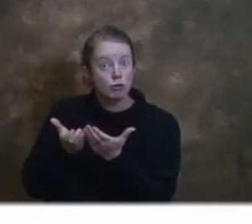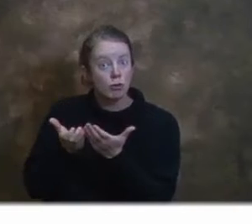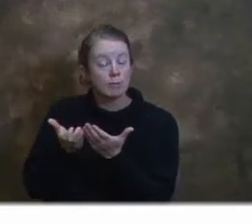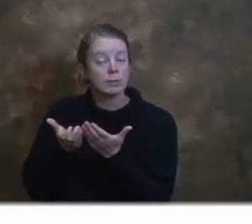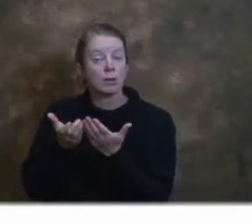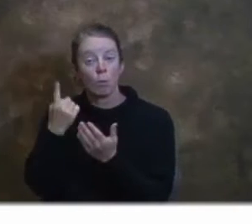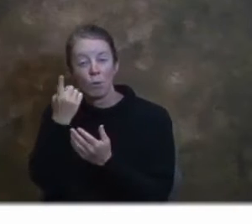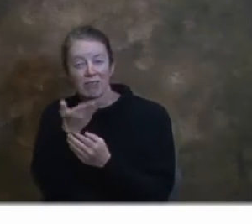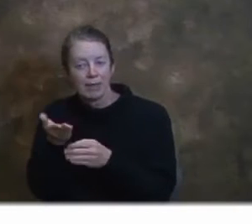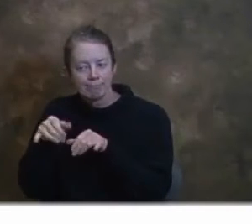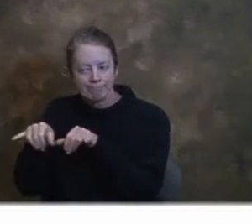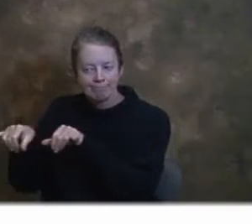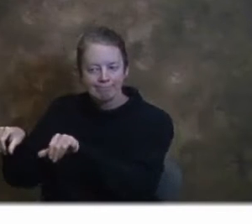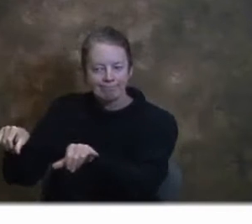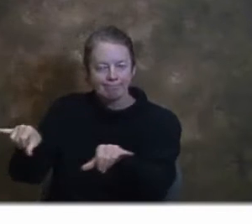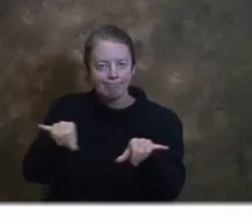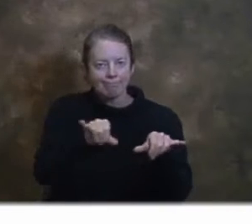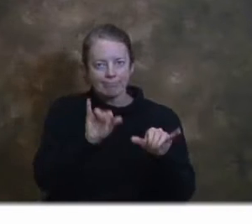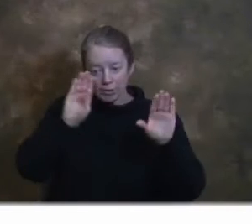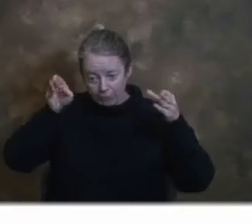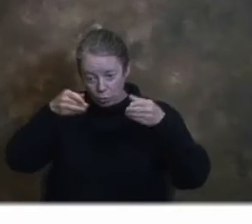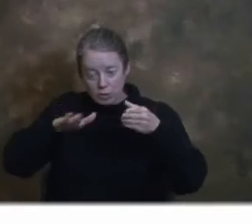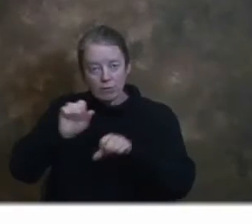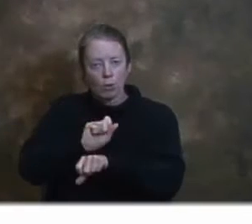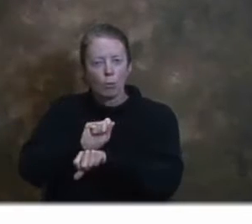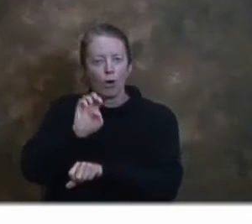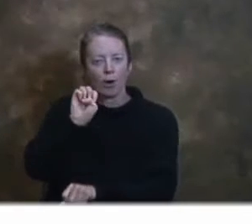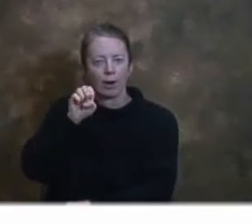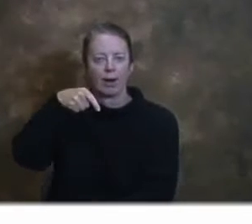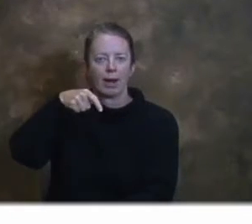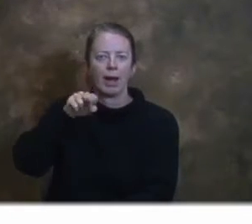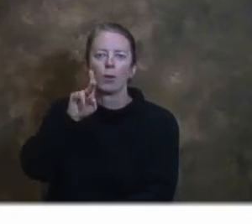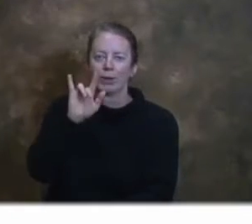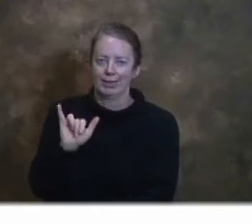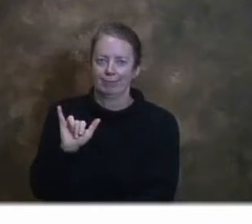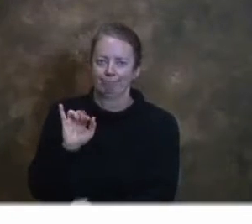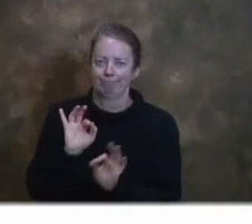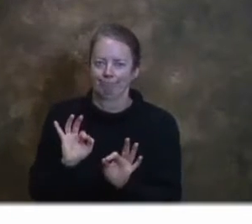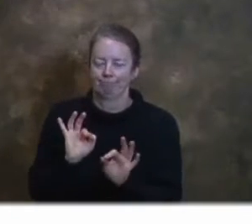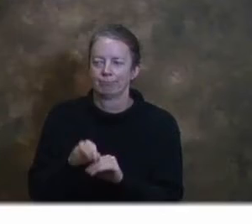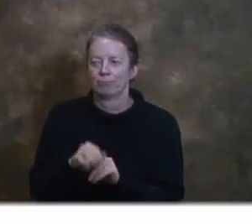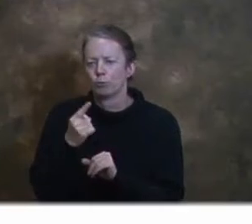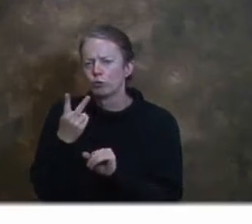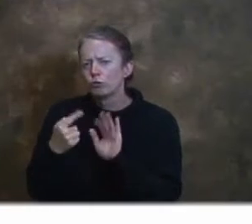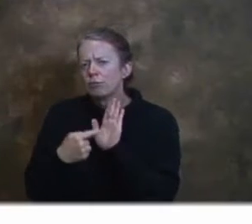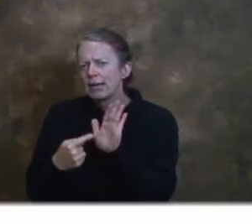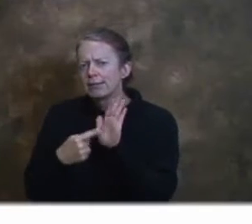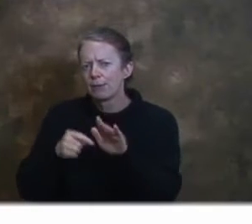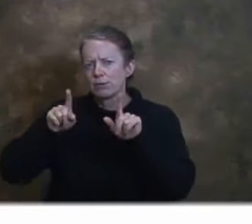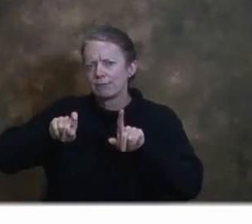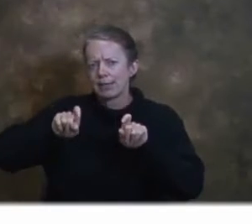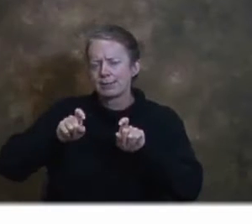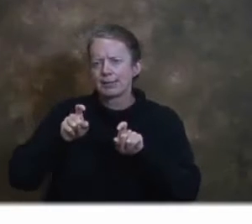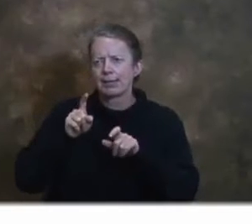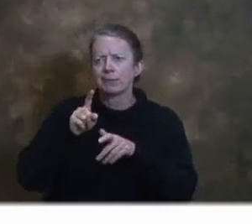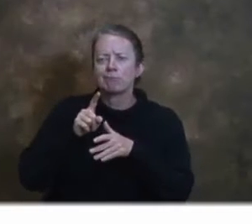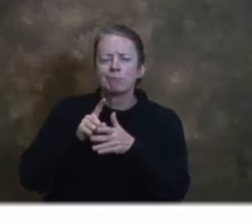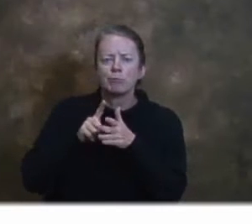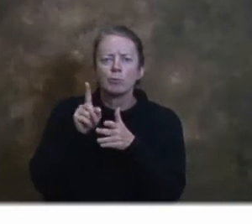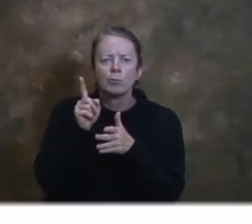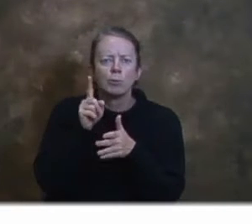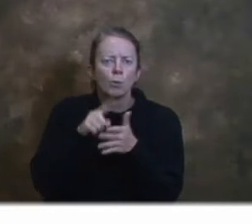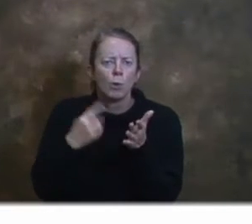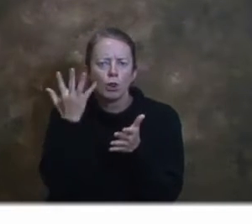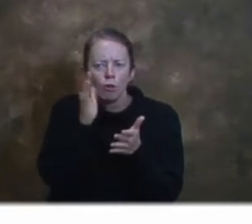common, which is equity is the focus of their work. And just to give you a couple of examples of what testing efforts are happening in that